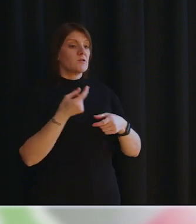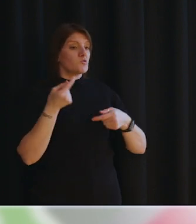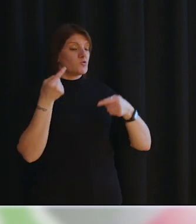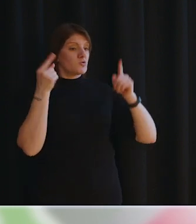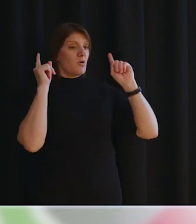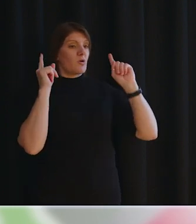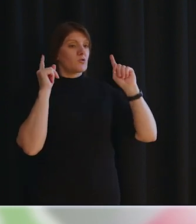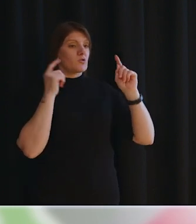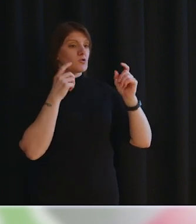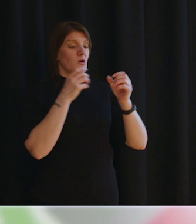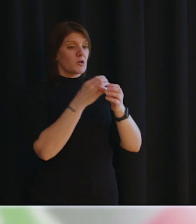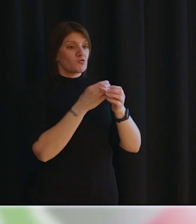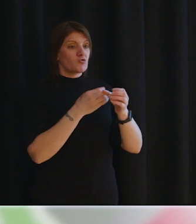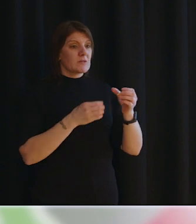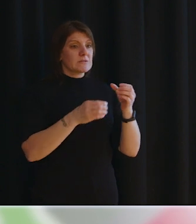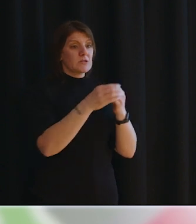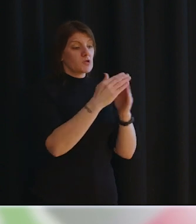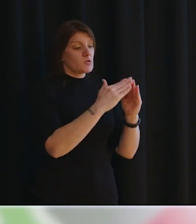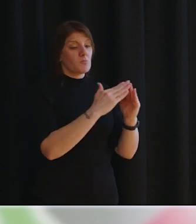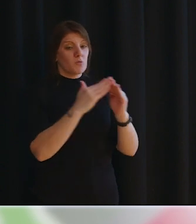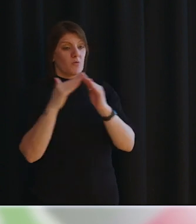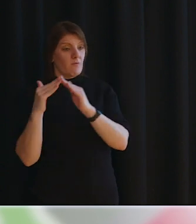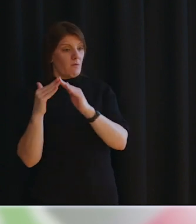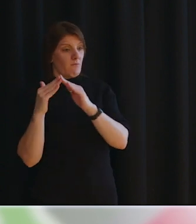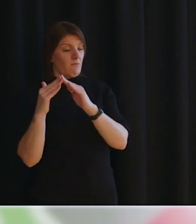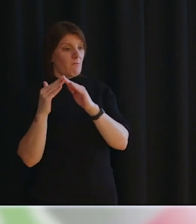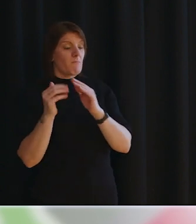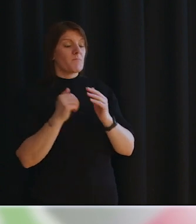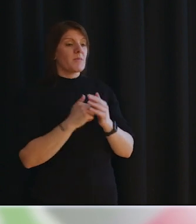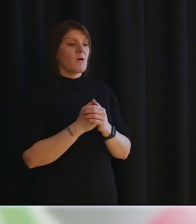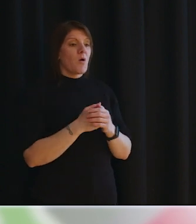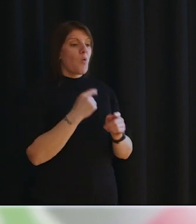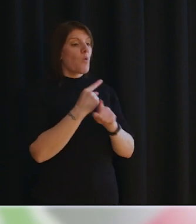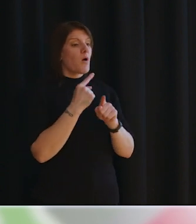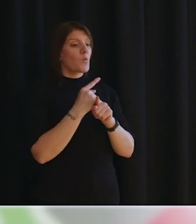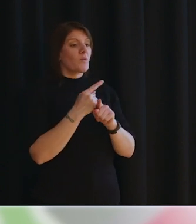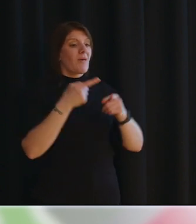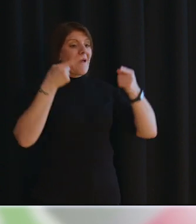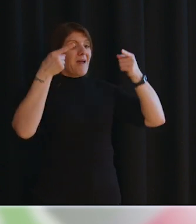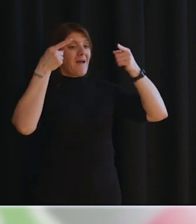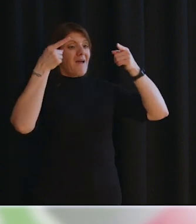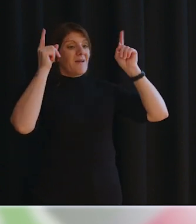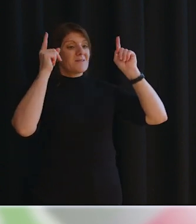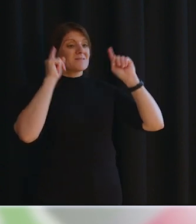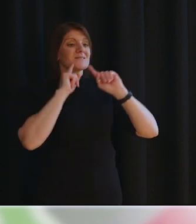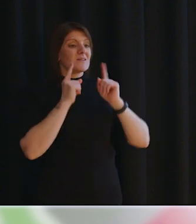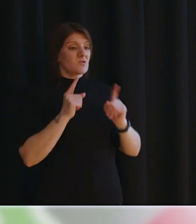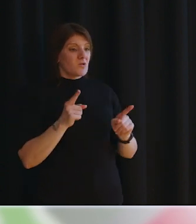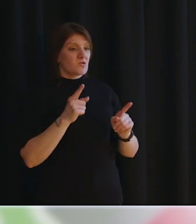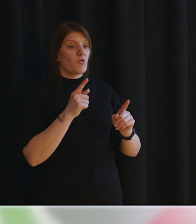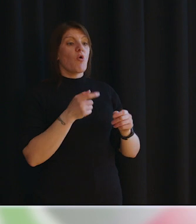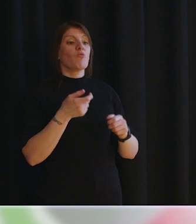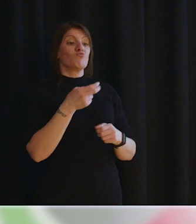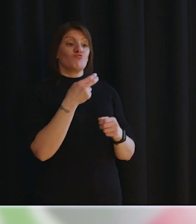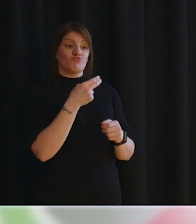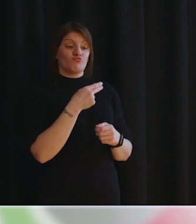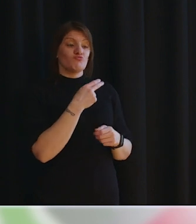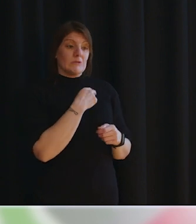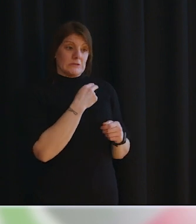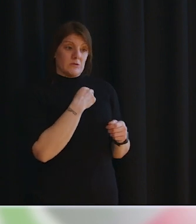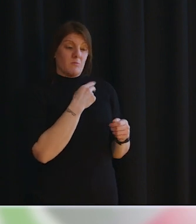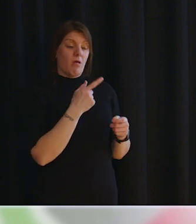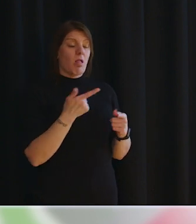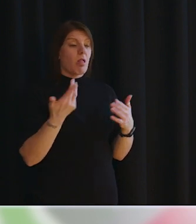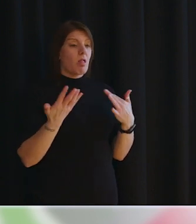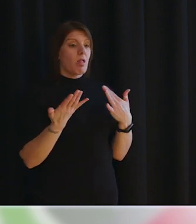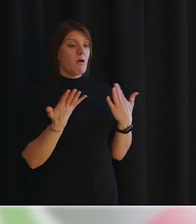transitions to and from the school, working with head teachers and governors on reasonable adjustments. So there will be an